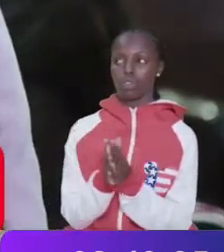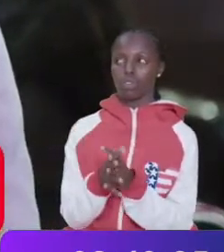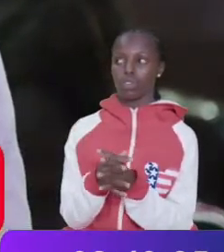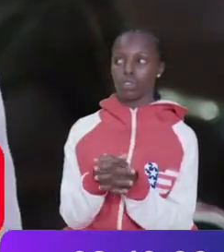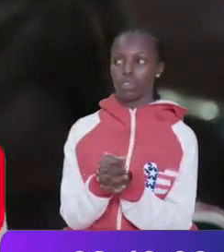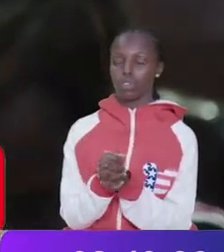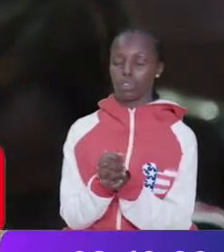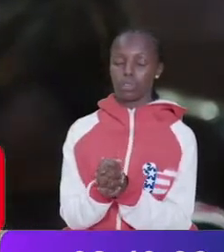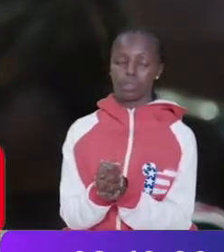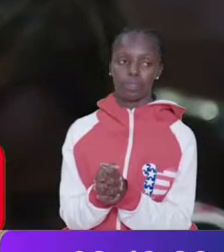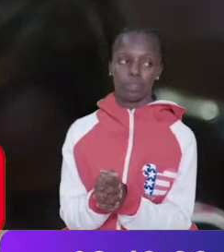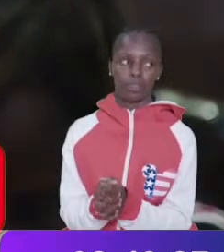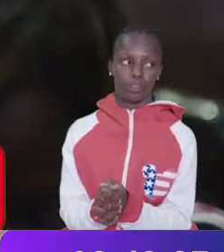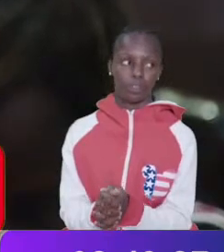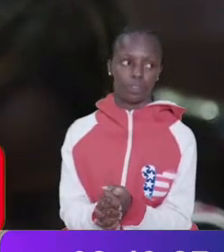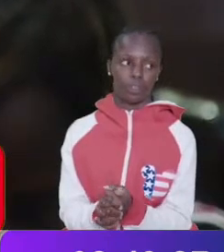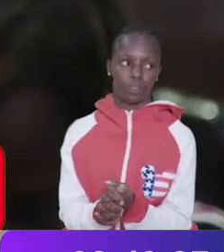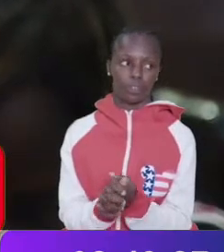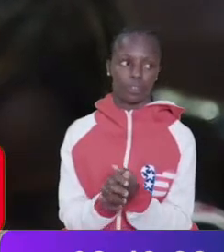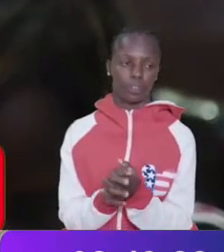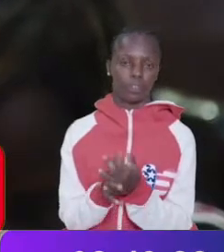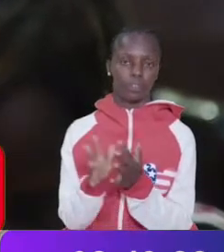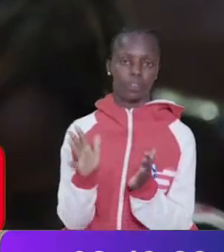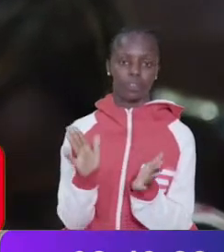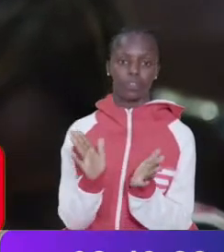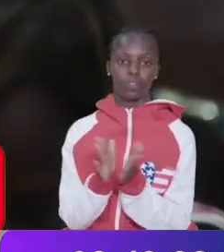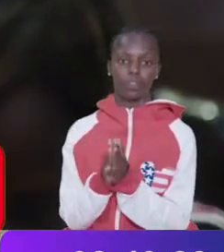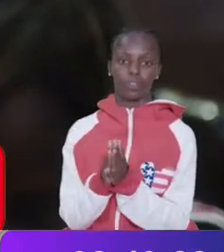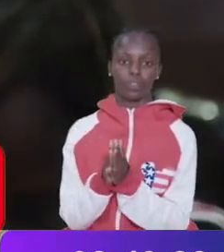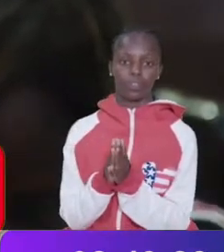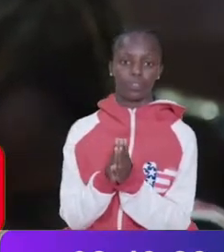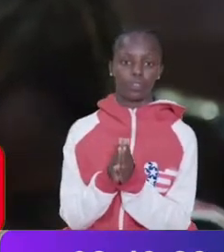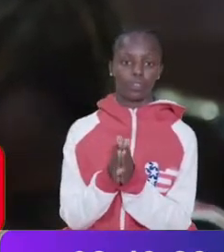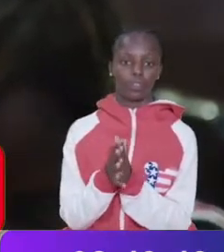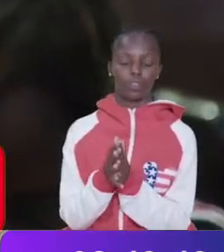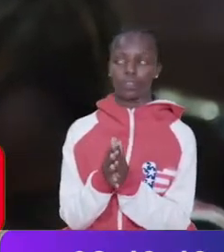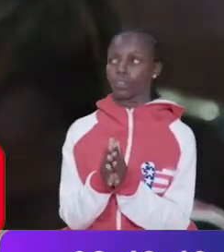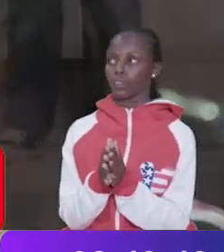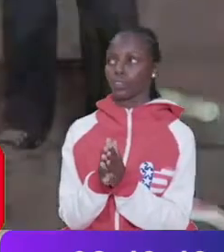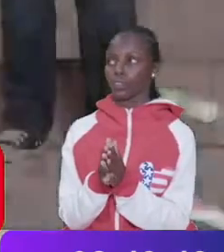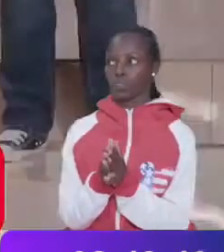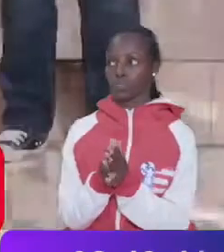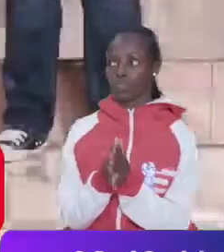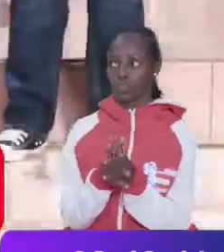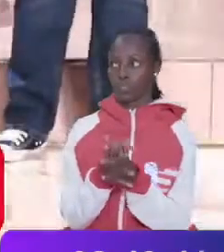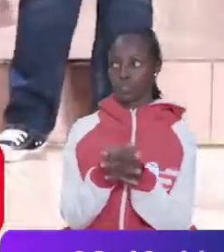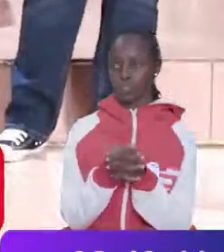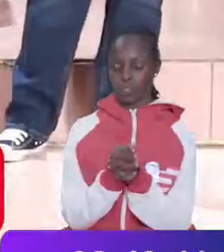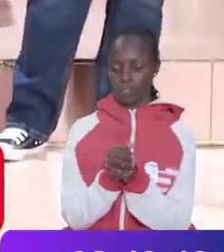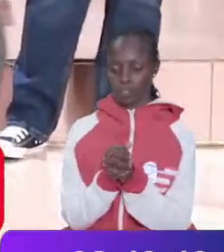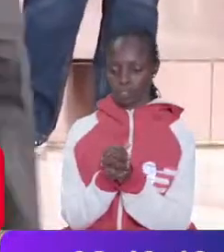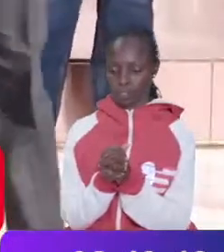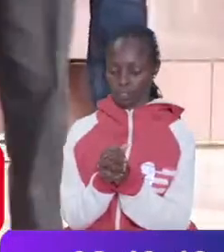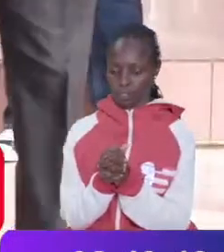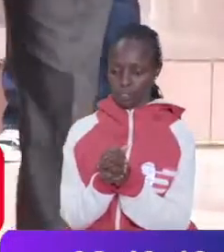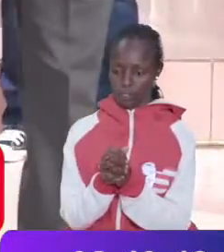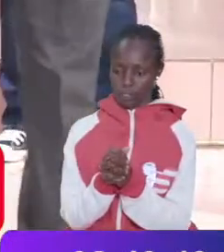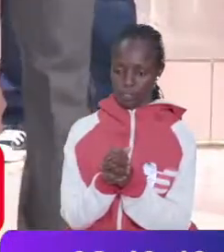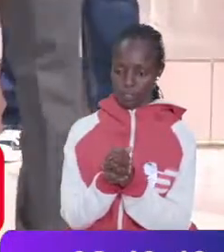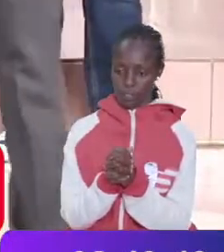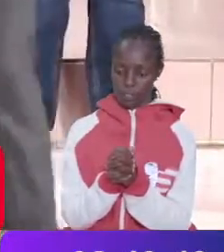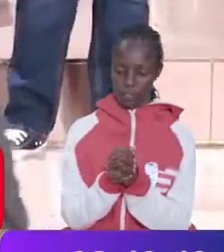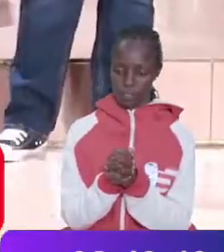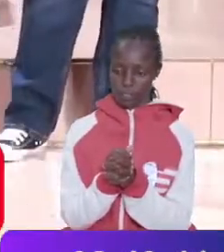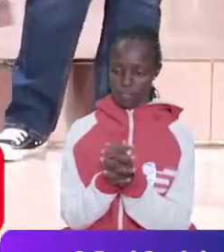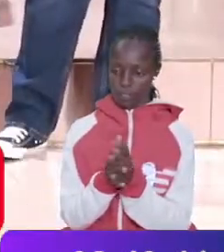We will fully rely on you, Jehovah Lord. You are the Lord and your faithful. Be glorified, be magnified. Be